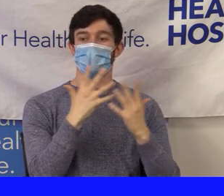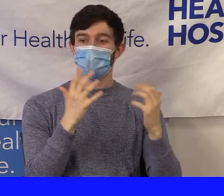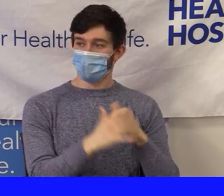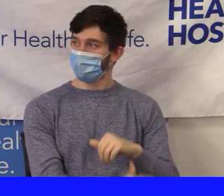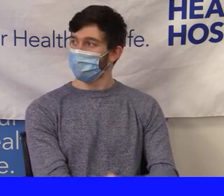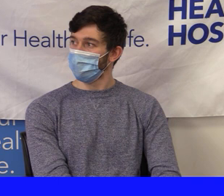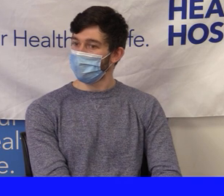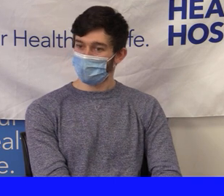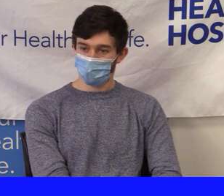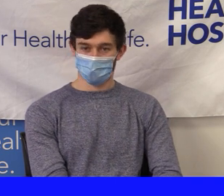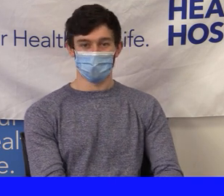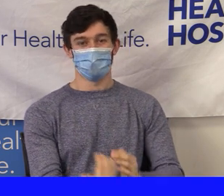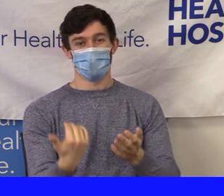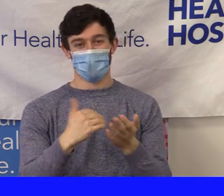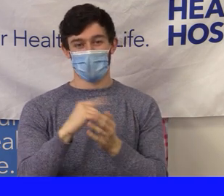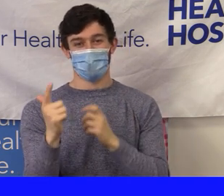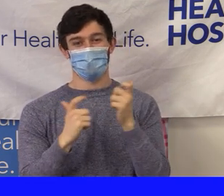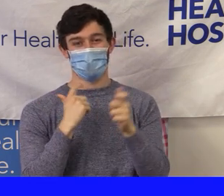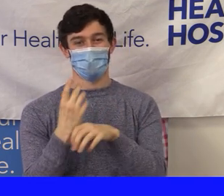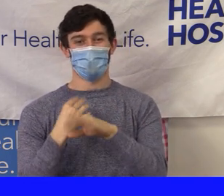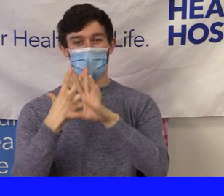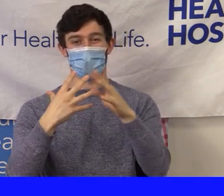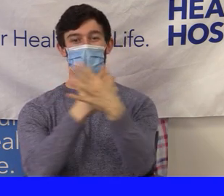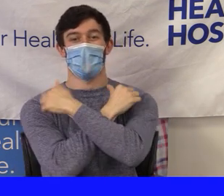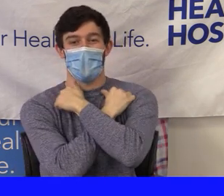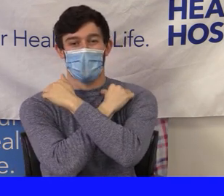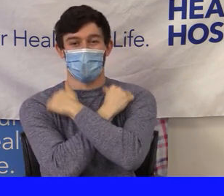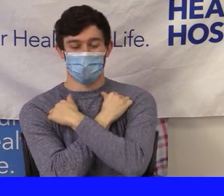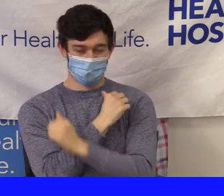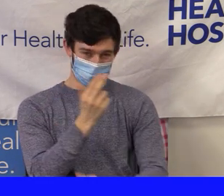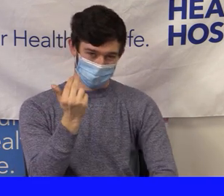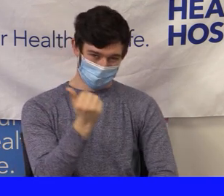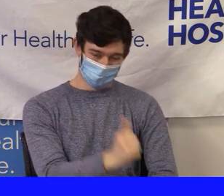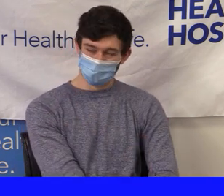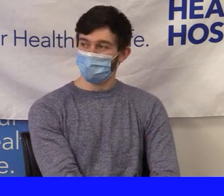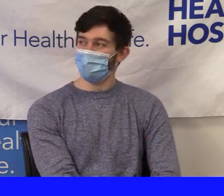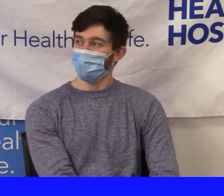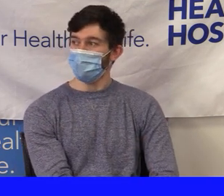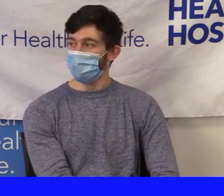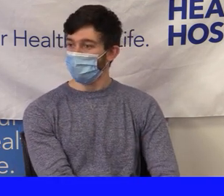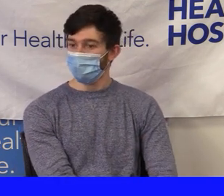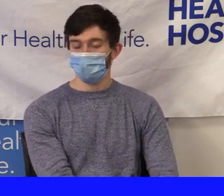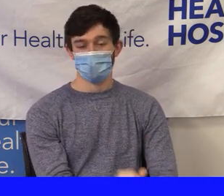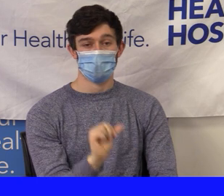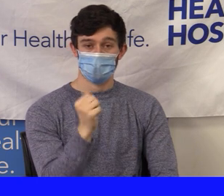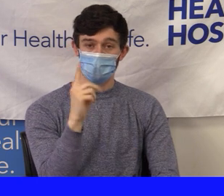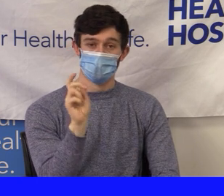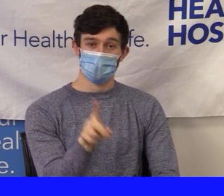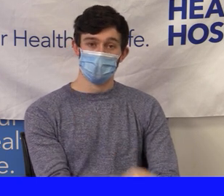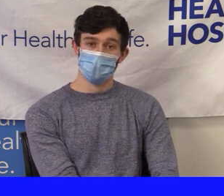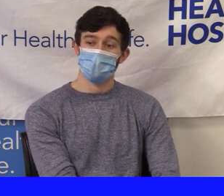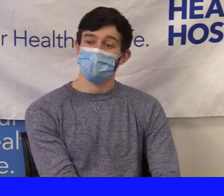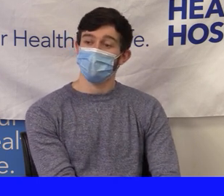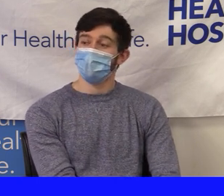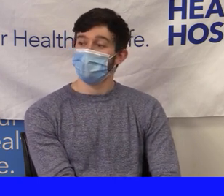hug, okay? Thank you. Any other questions from committee members?